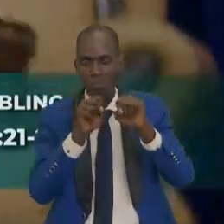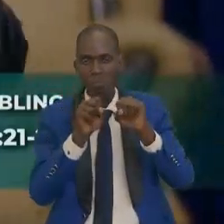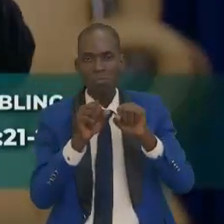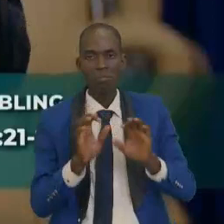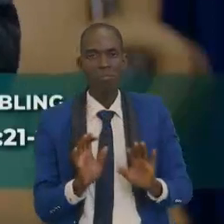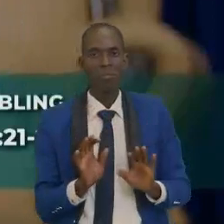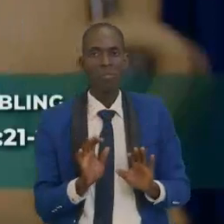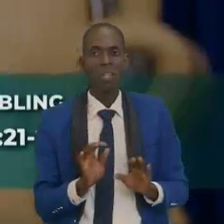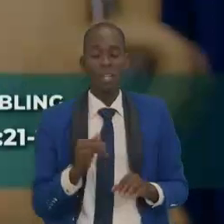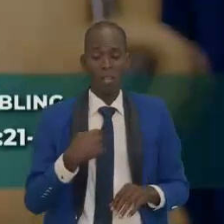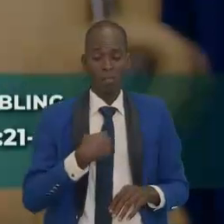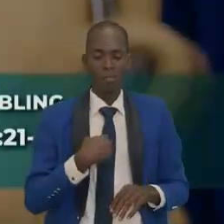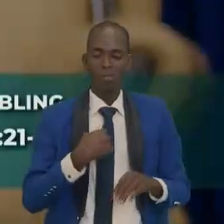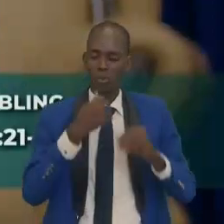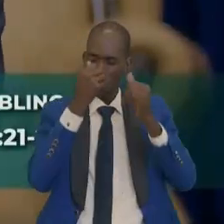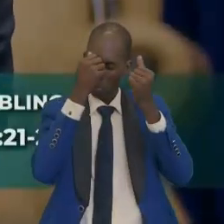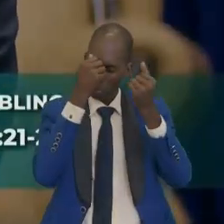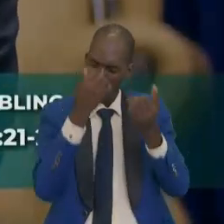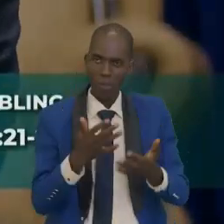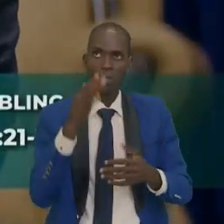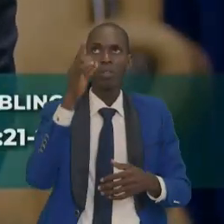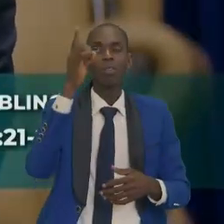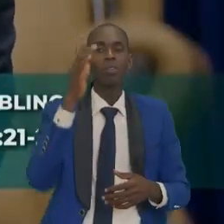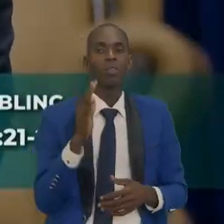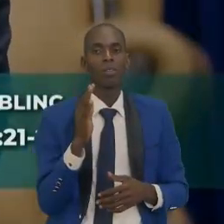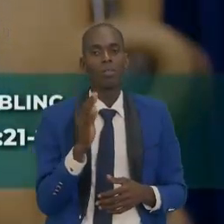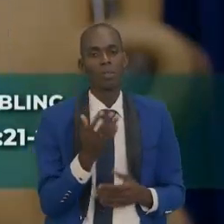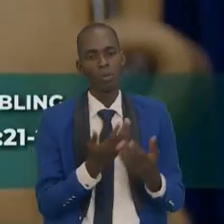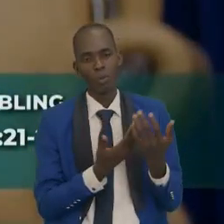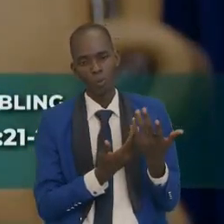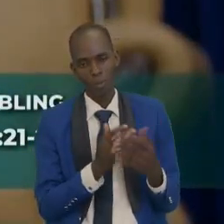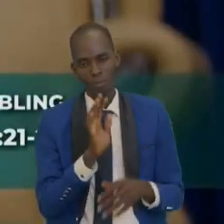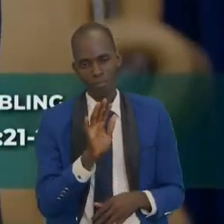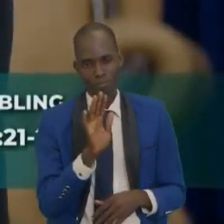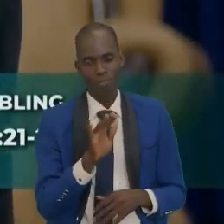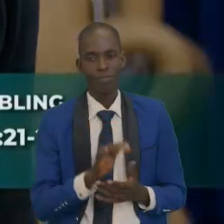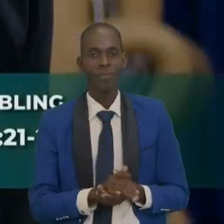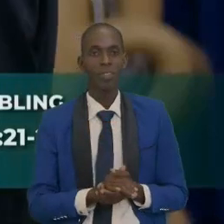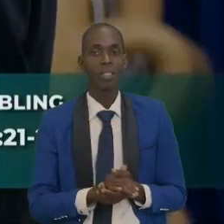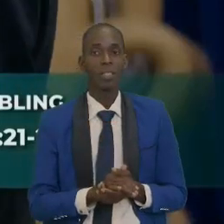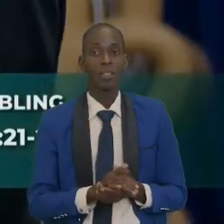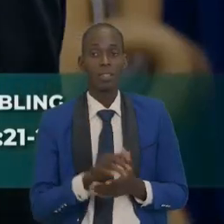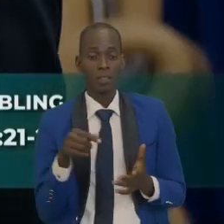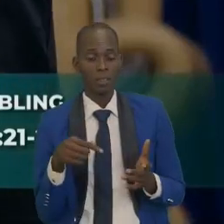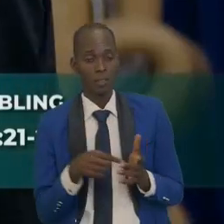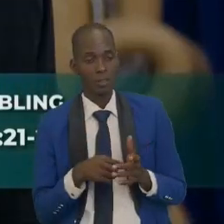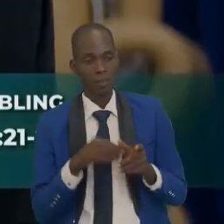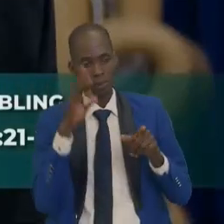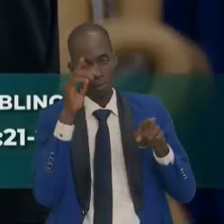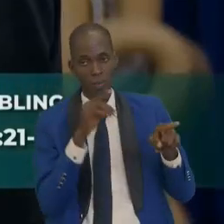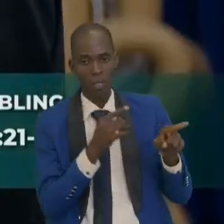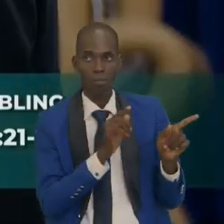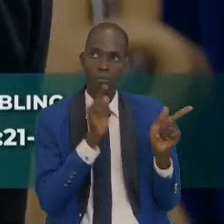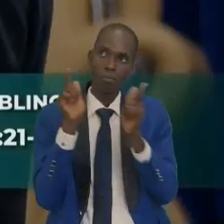I obey God hold on came to Christ